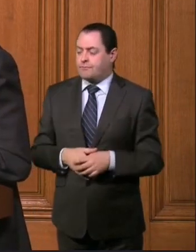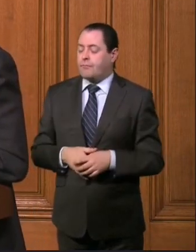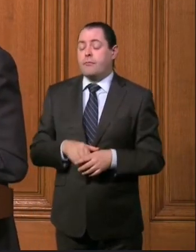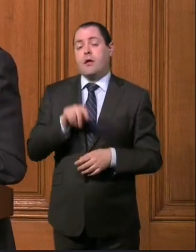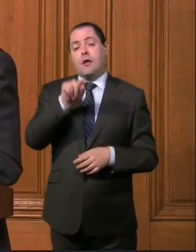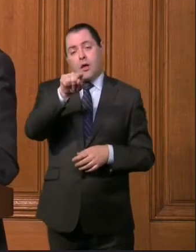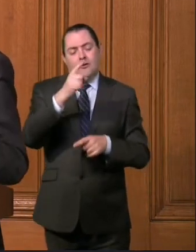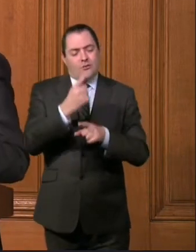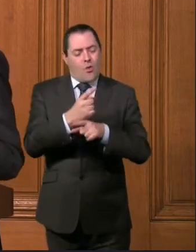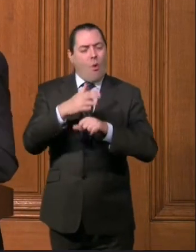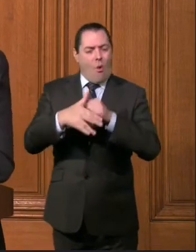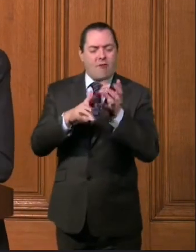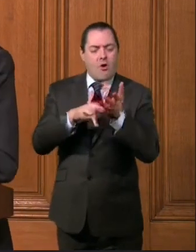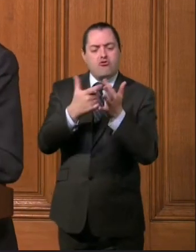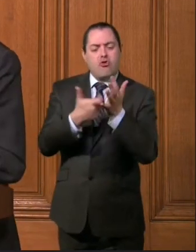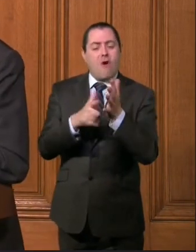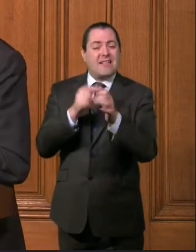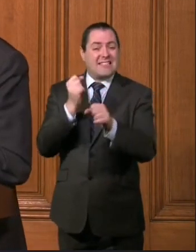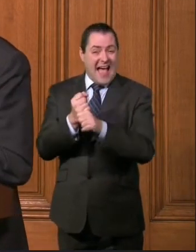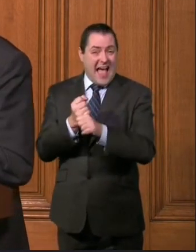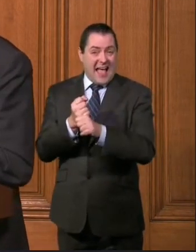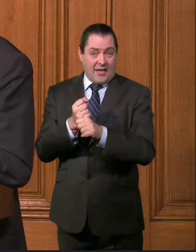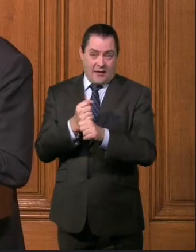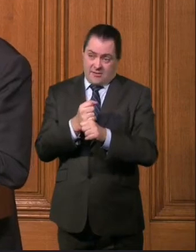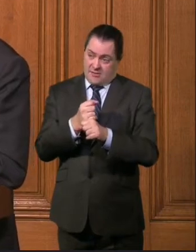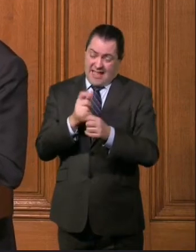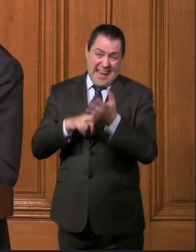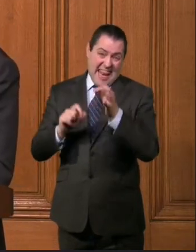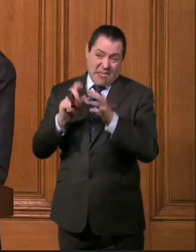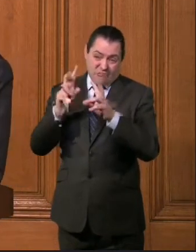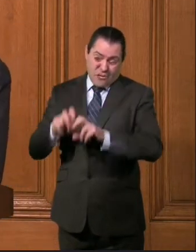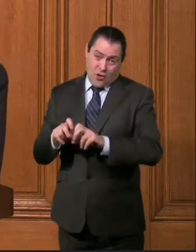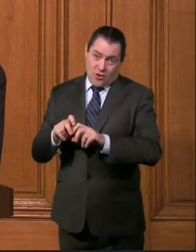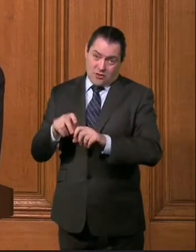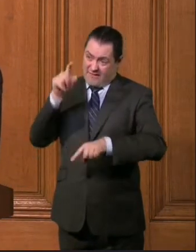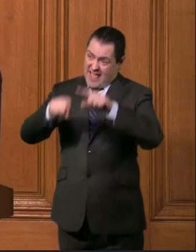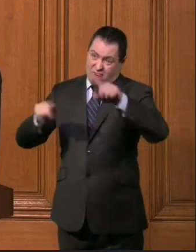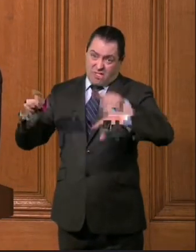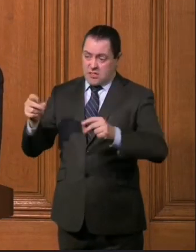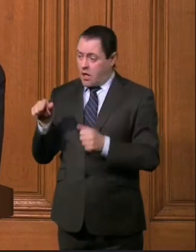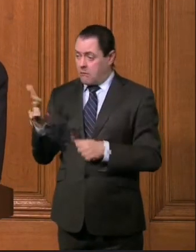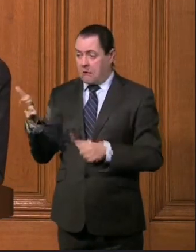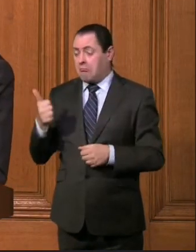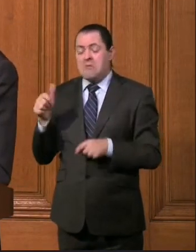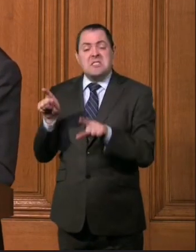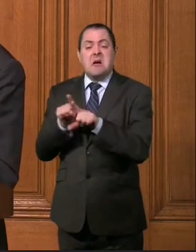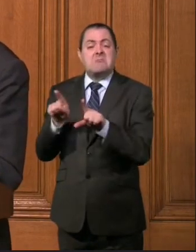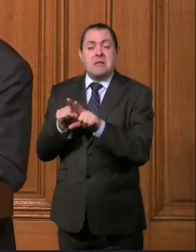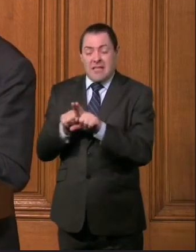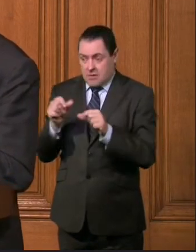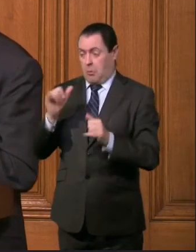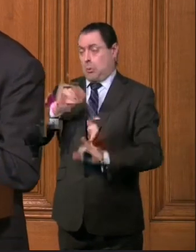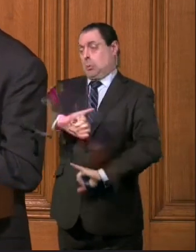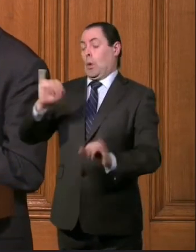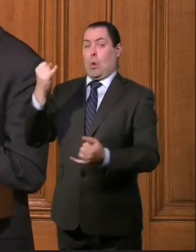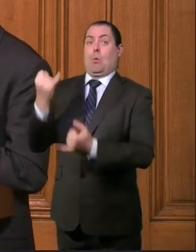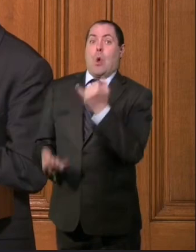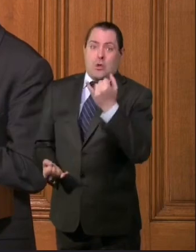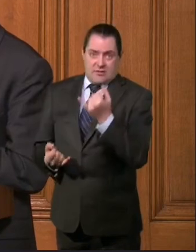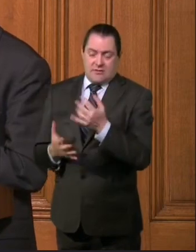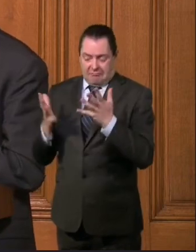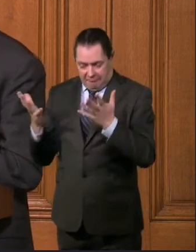all. So there's a range of things. And as I've said, there's also data from hospitals showing there's no difference in outcome